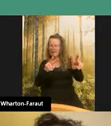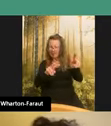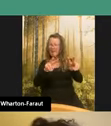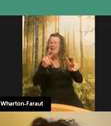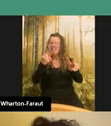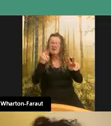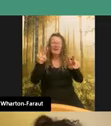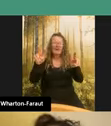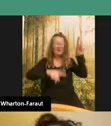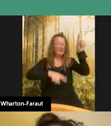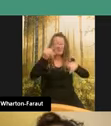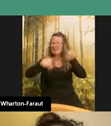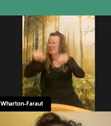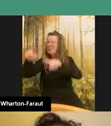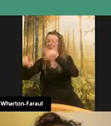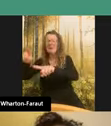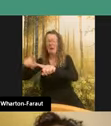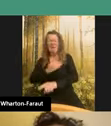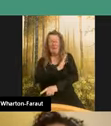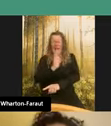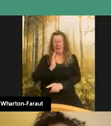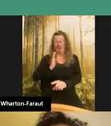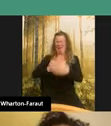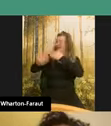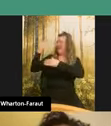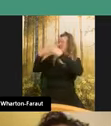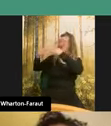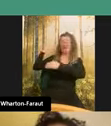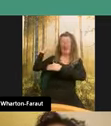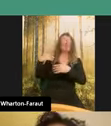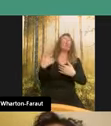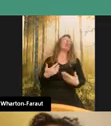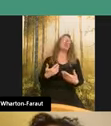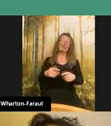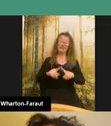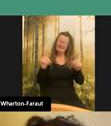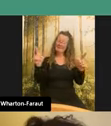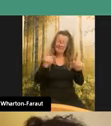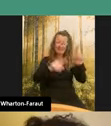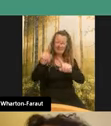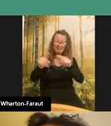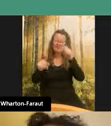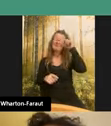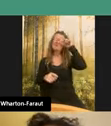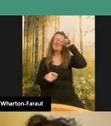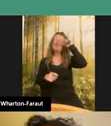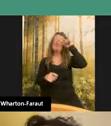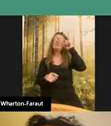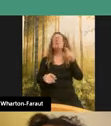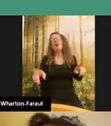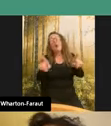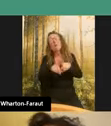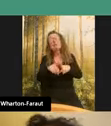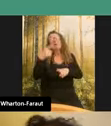how diverse the military has been, the hidden military history has been. So I've also looked at what is a weapon, and